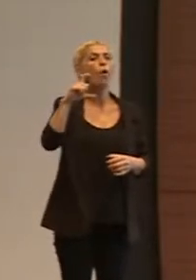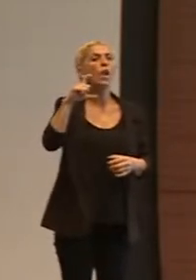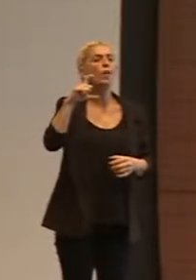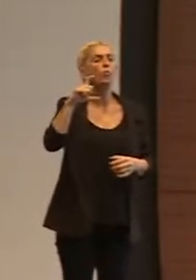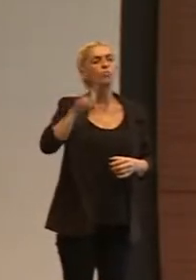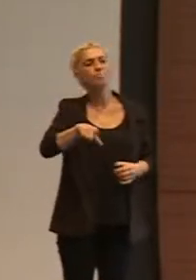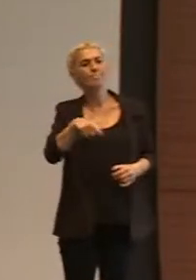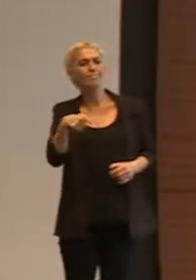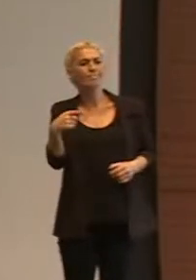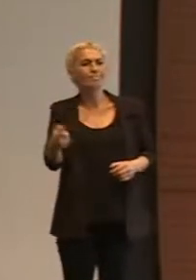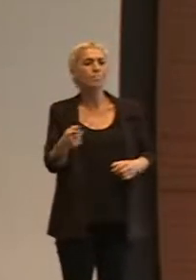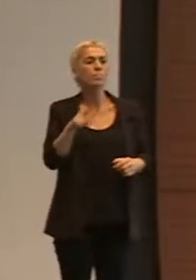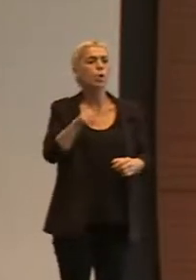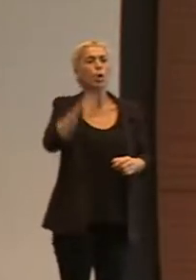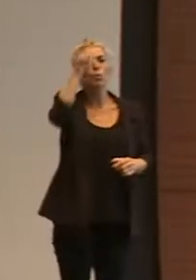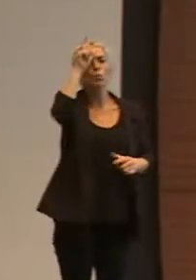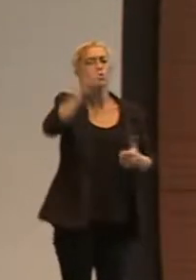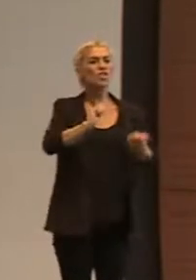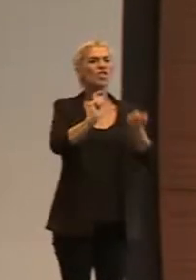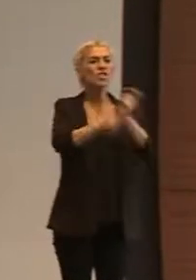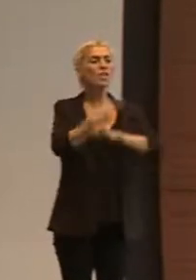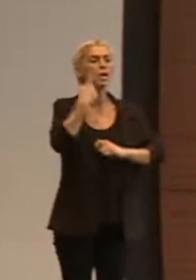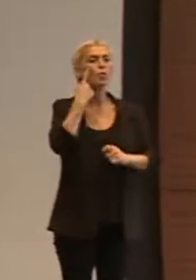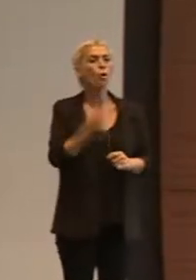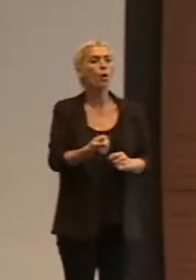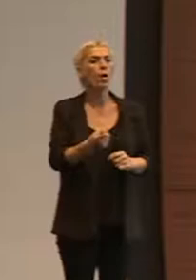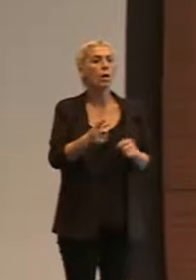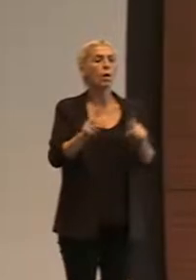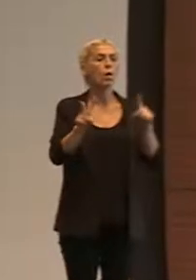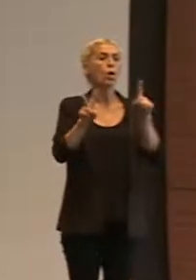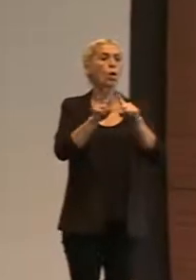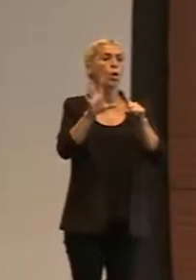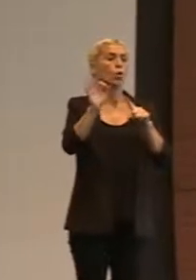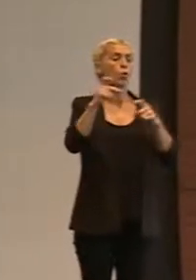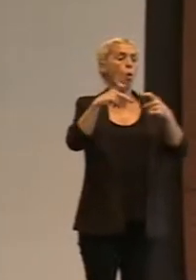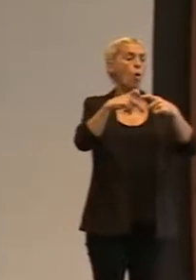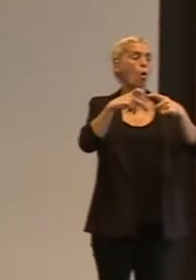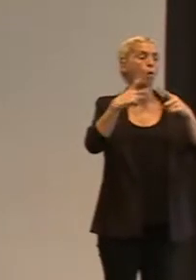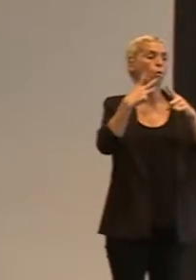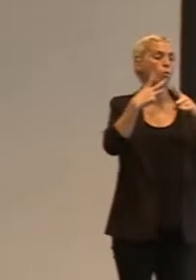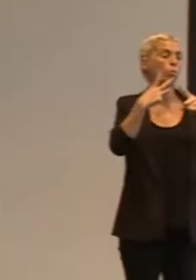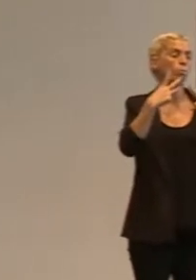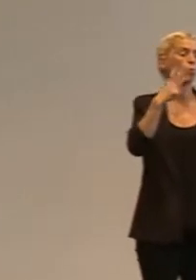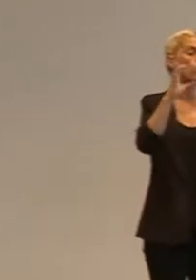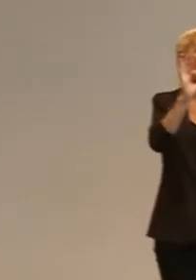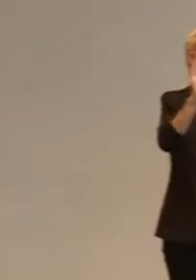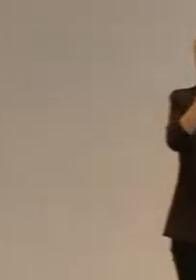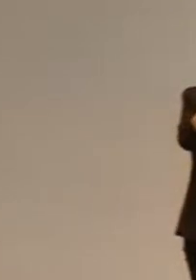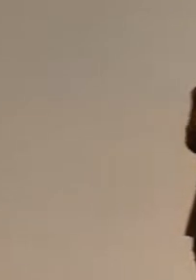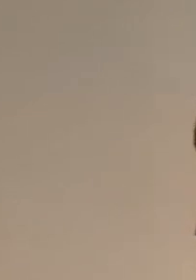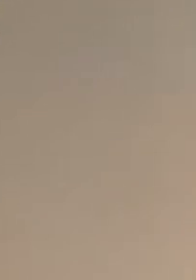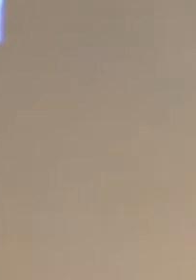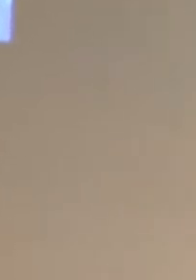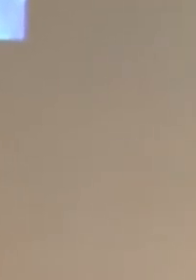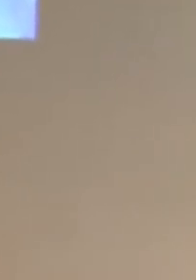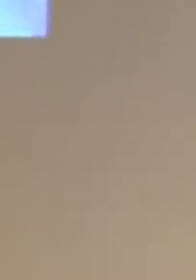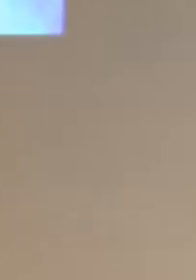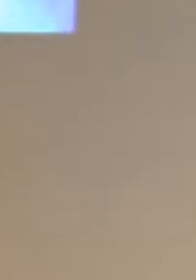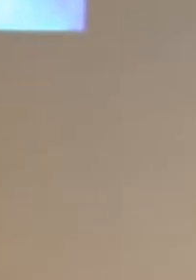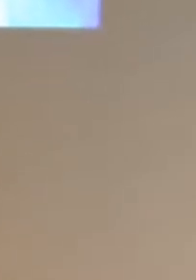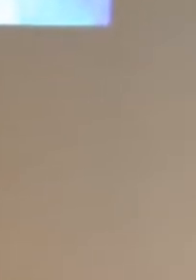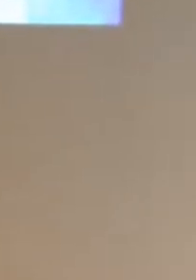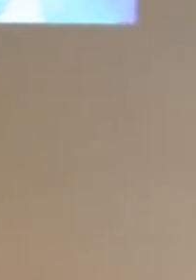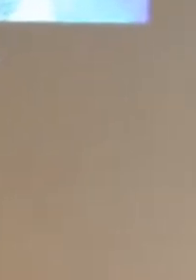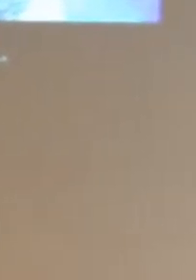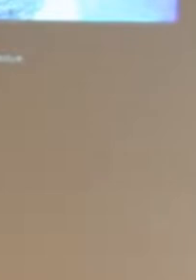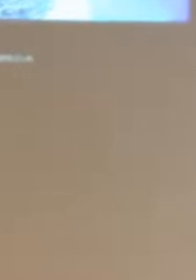call it the connectome in turkish connectome is neurozine like neuromind so until we find a better